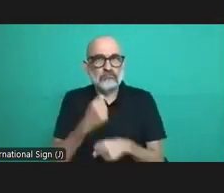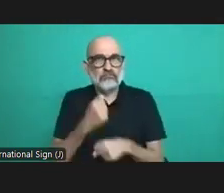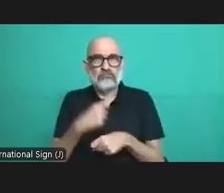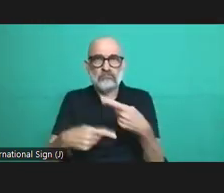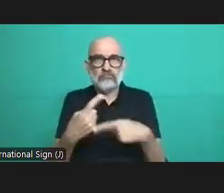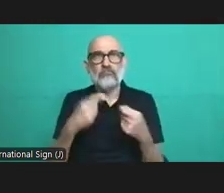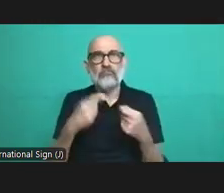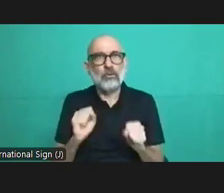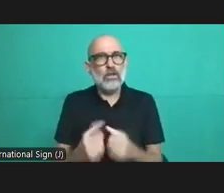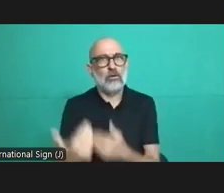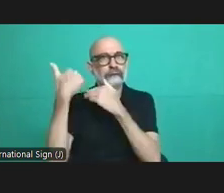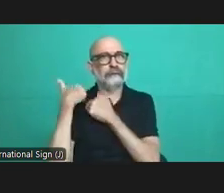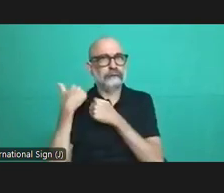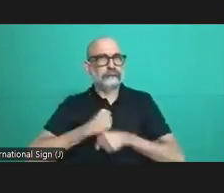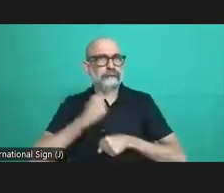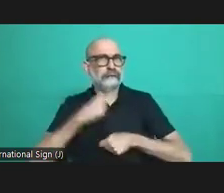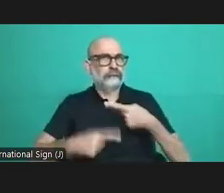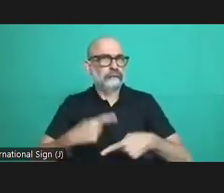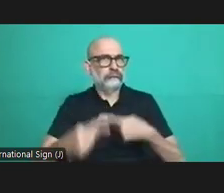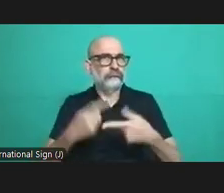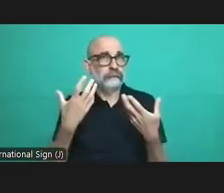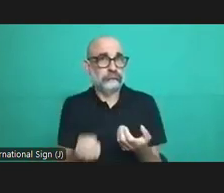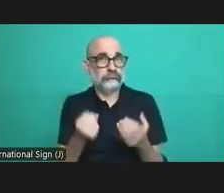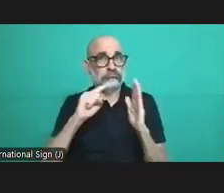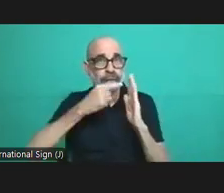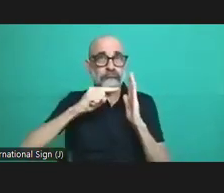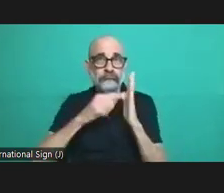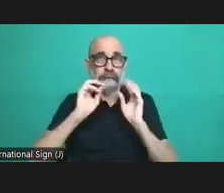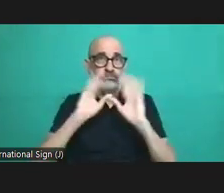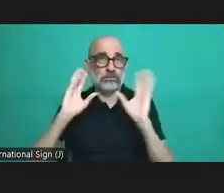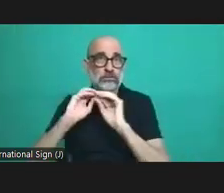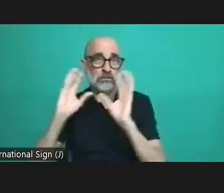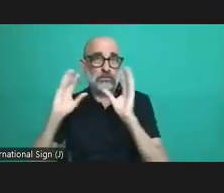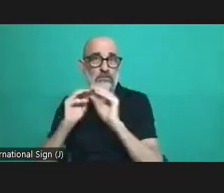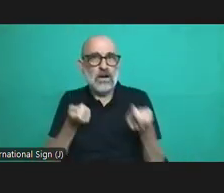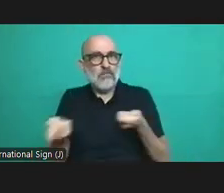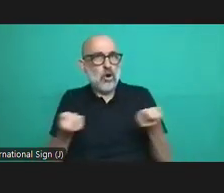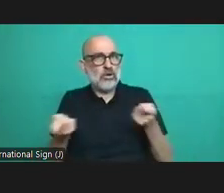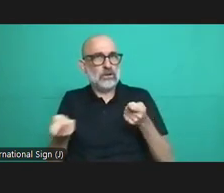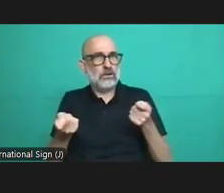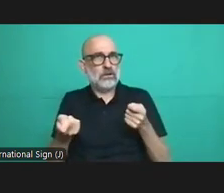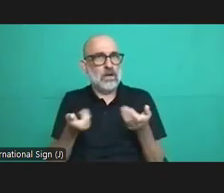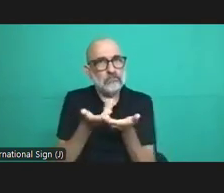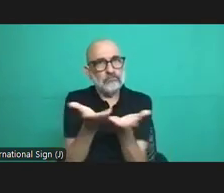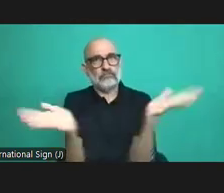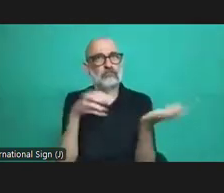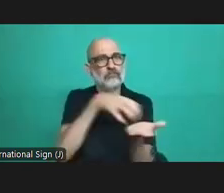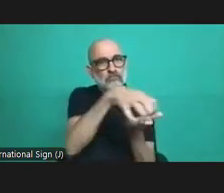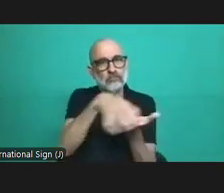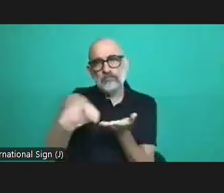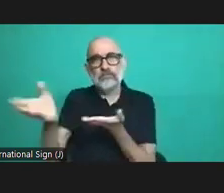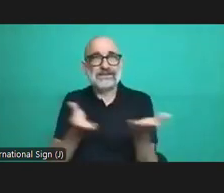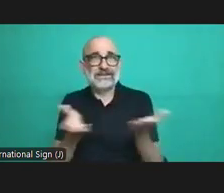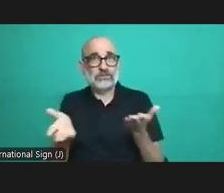levels. So this is something that we have been working, and parallel to the development